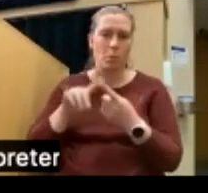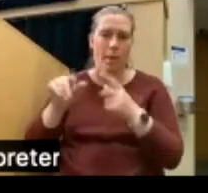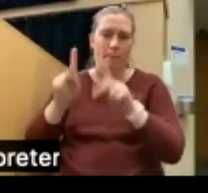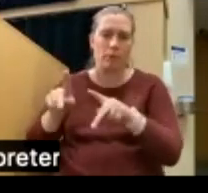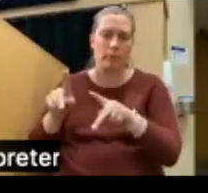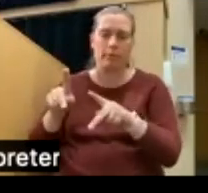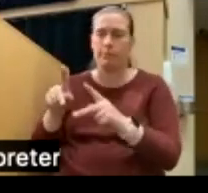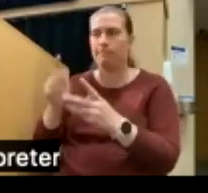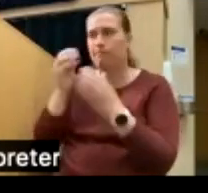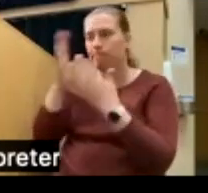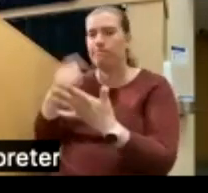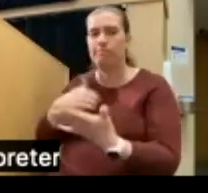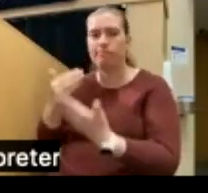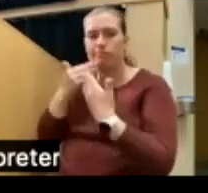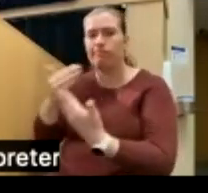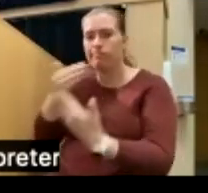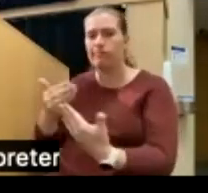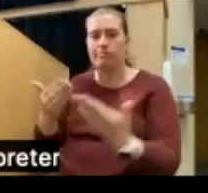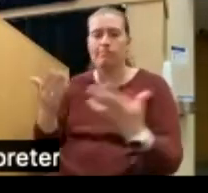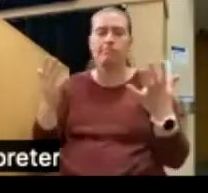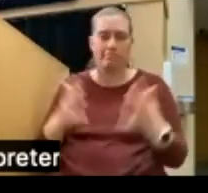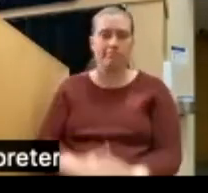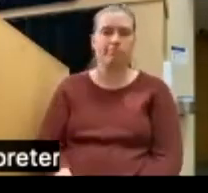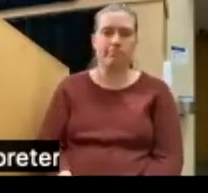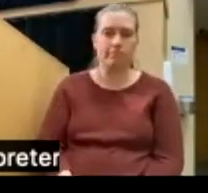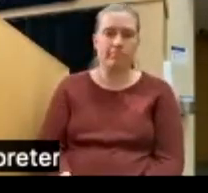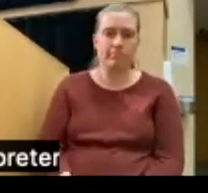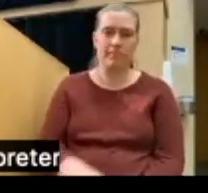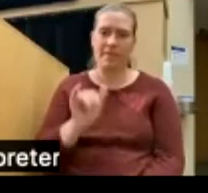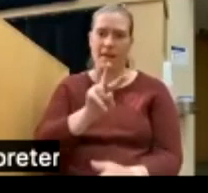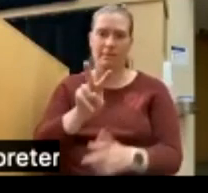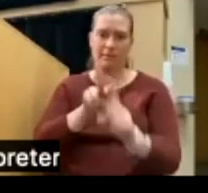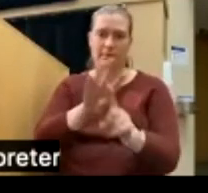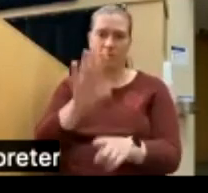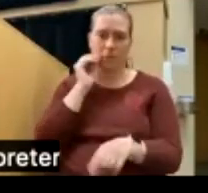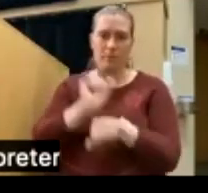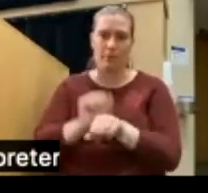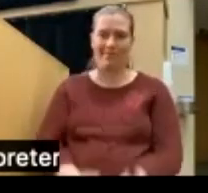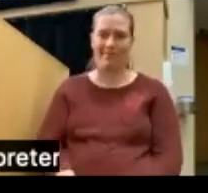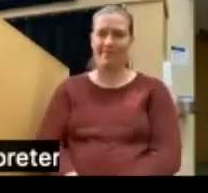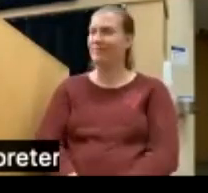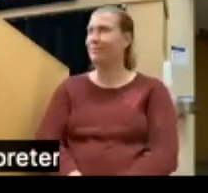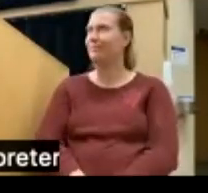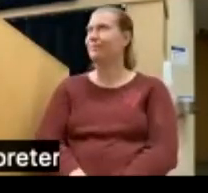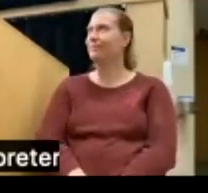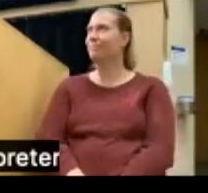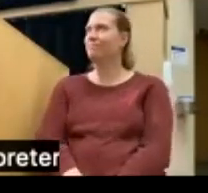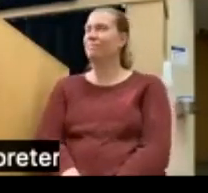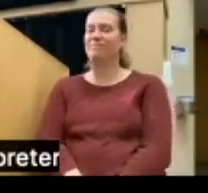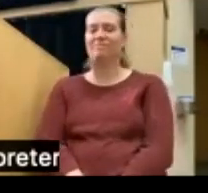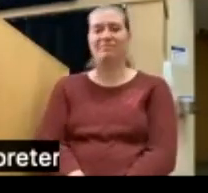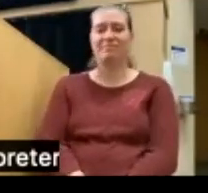how much you appreciate who they are for you too, is your homework assignment. So sorry, always an educator.